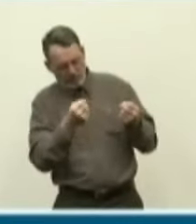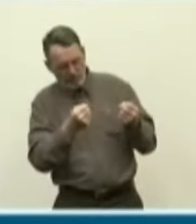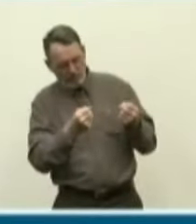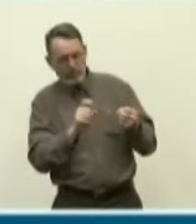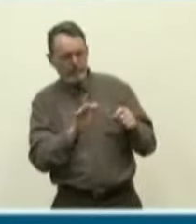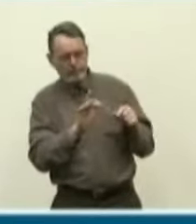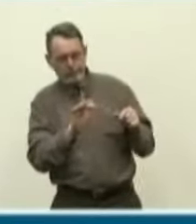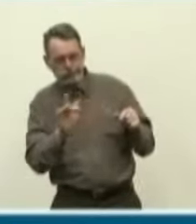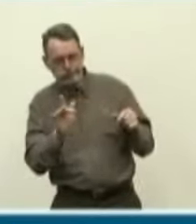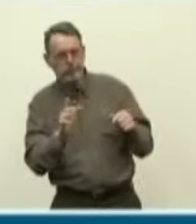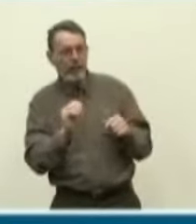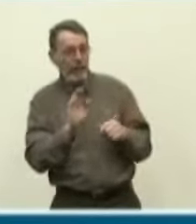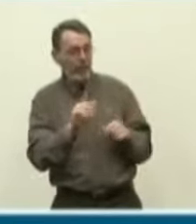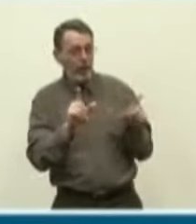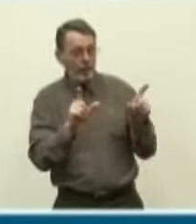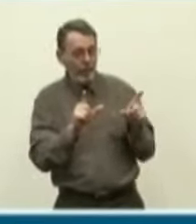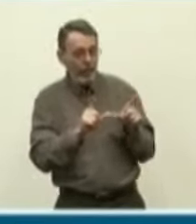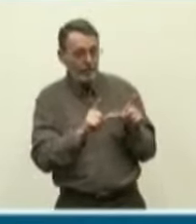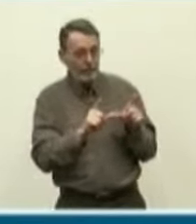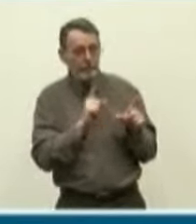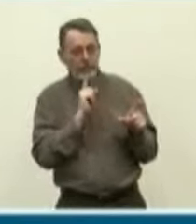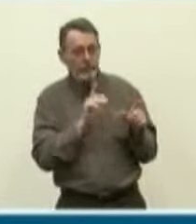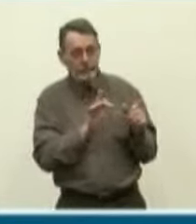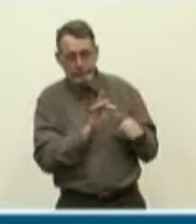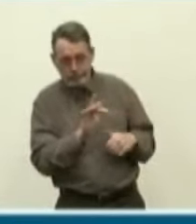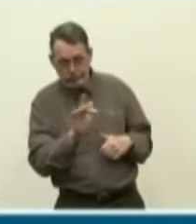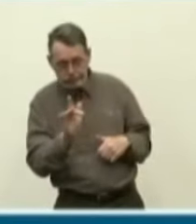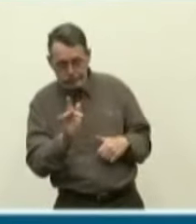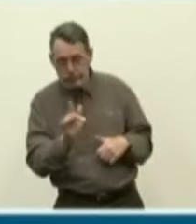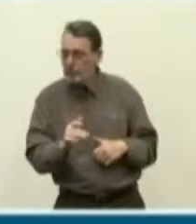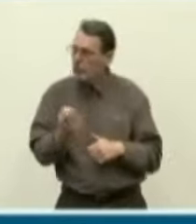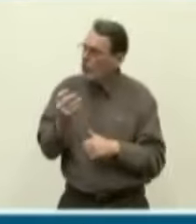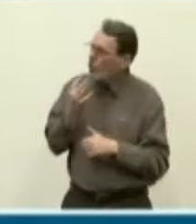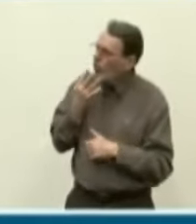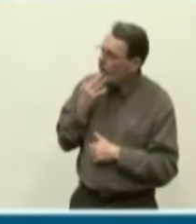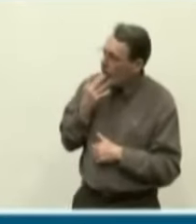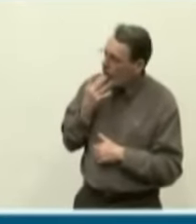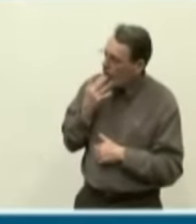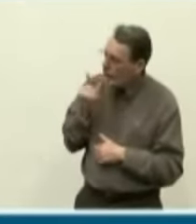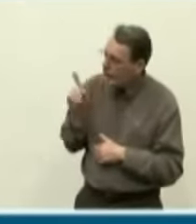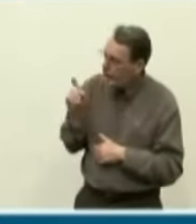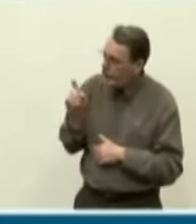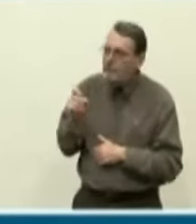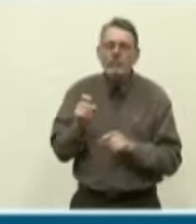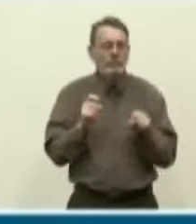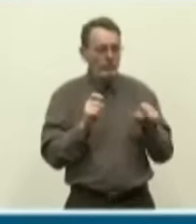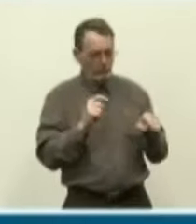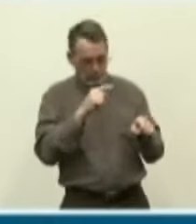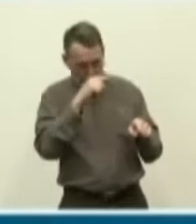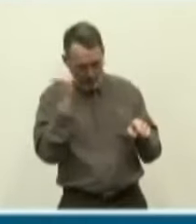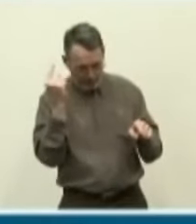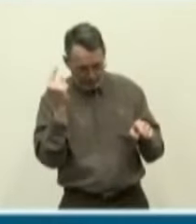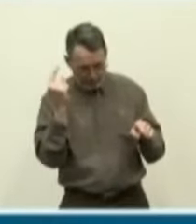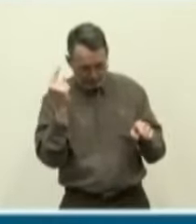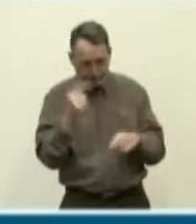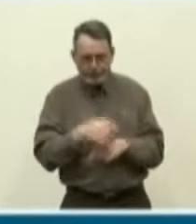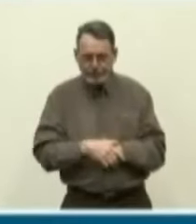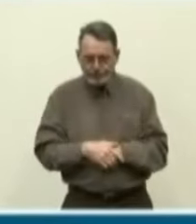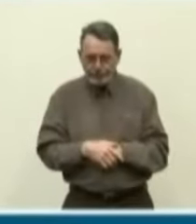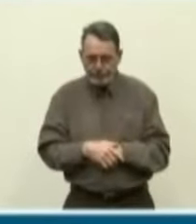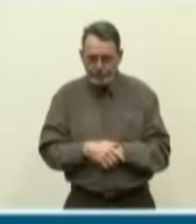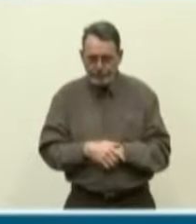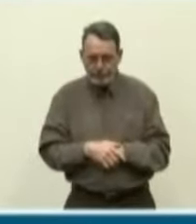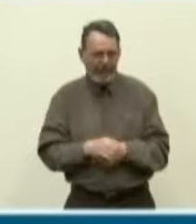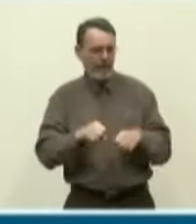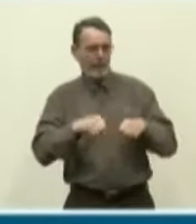and their license plate is. And what color is it? It's black. And they broke